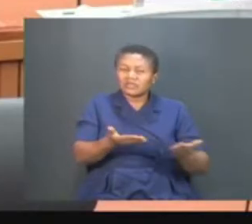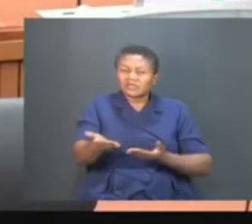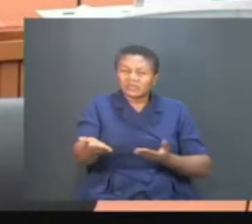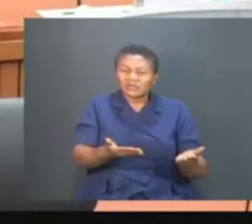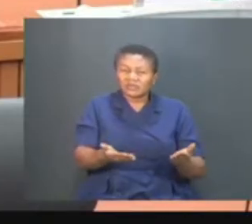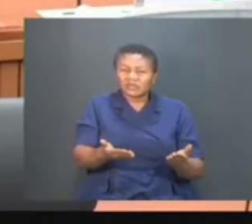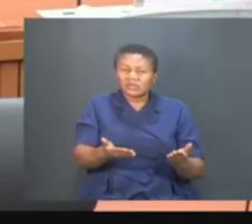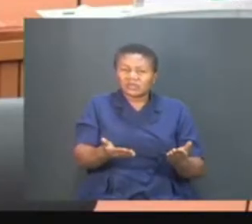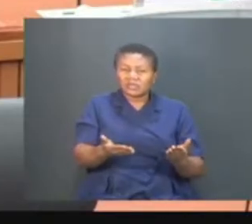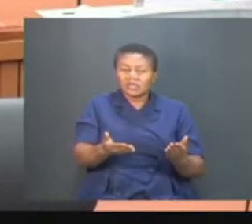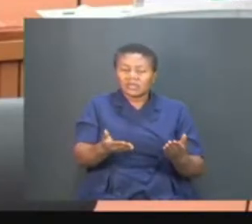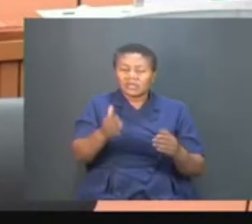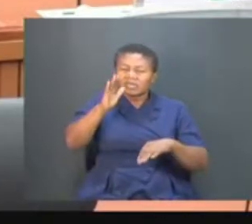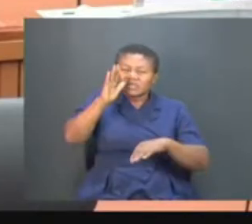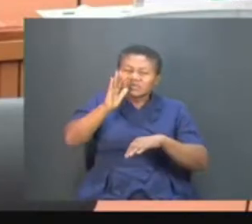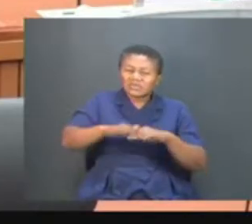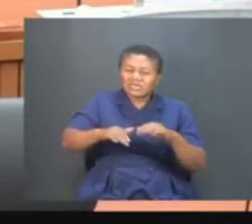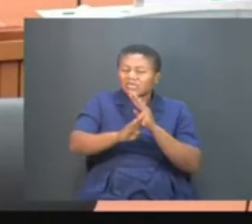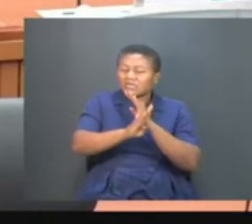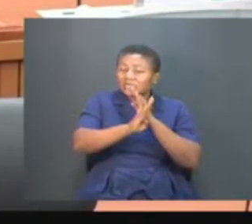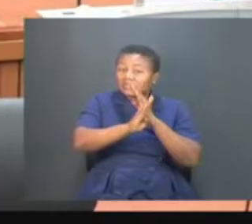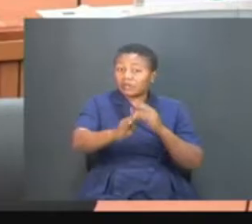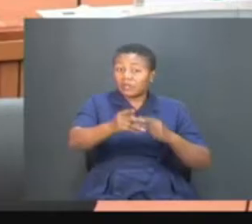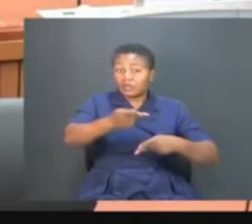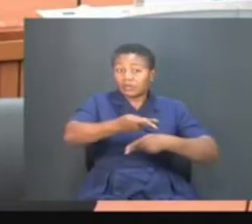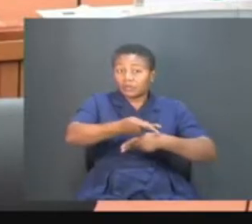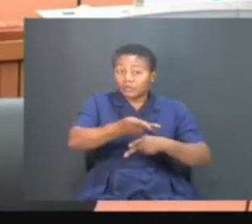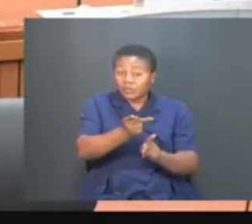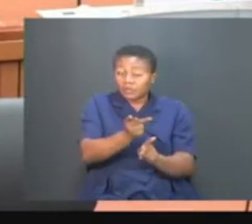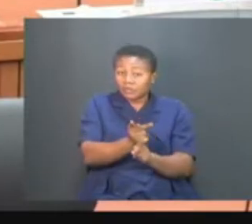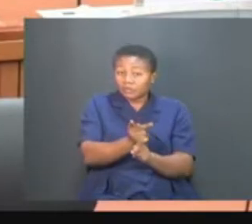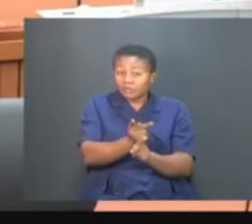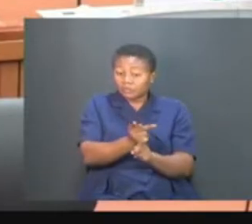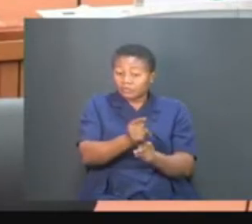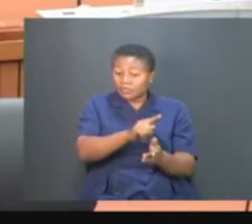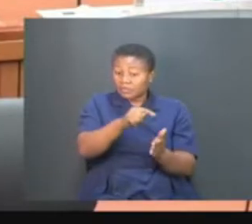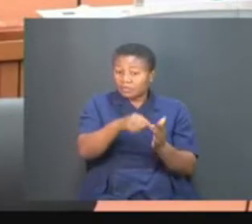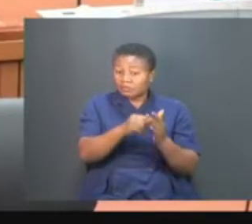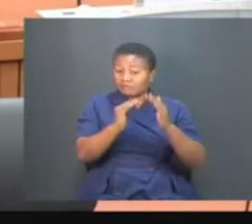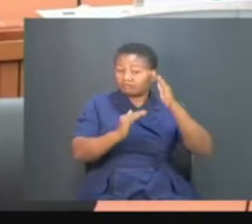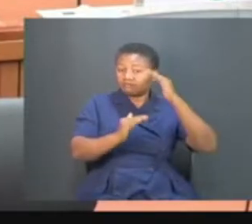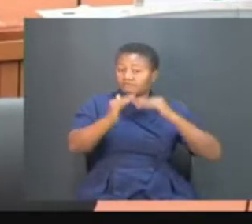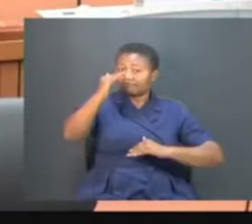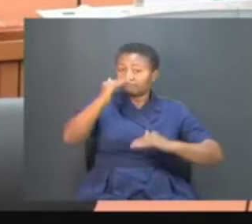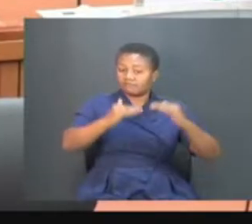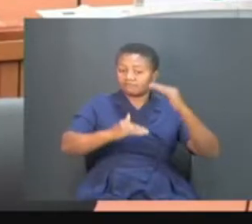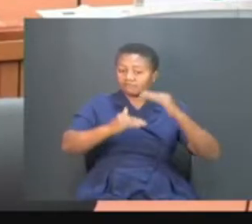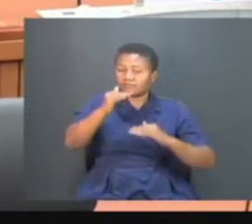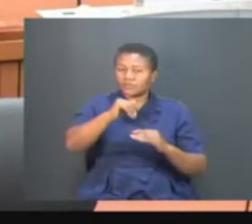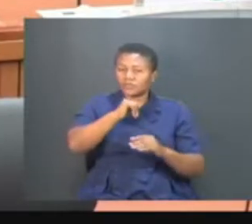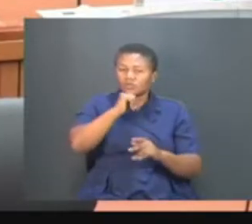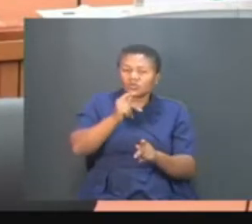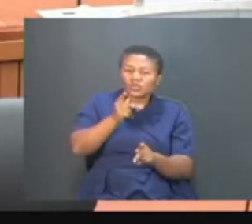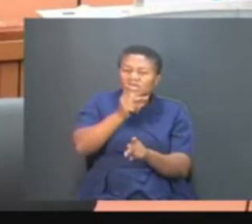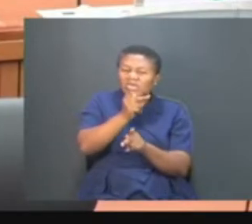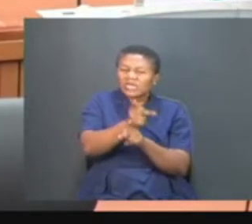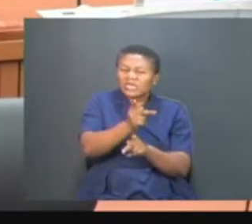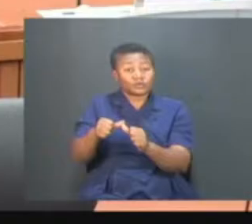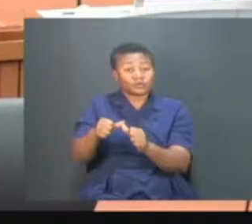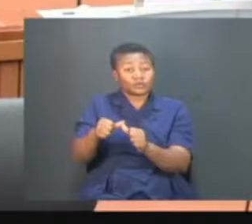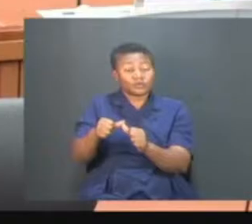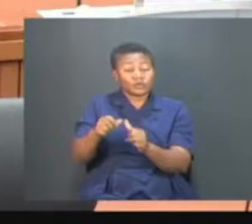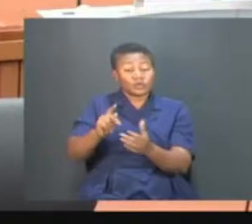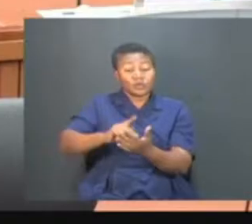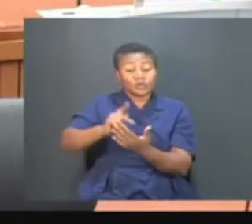direct production. This imbalance is unsustainable as productive and